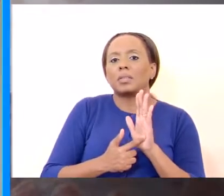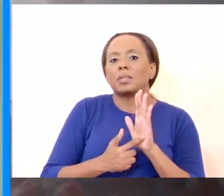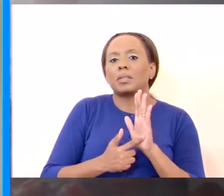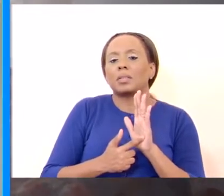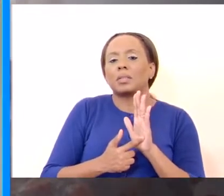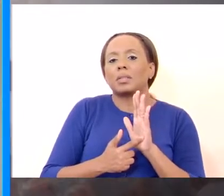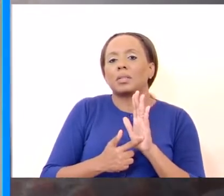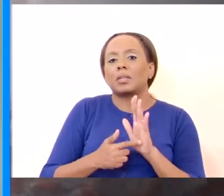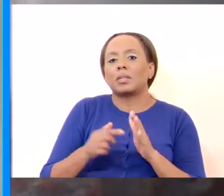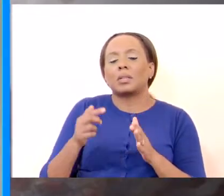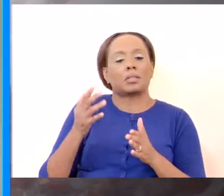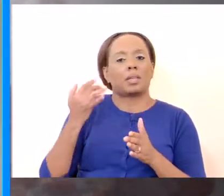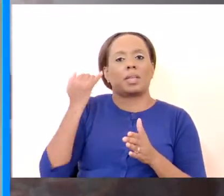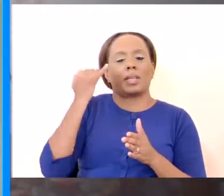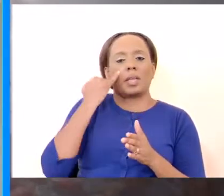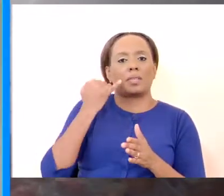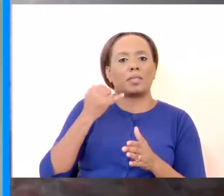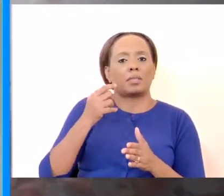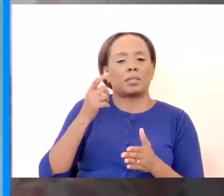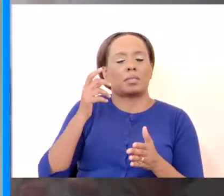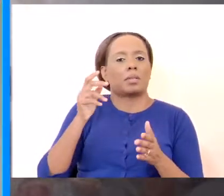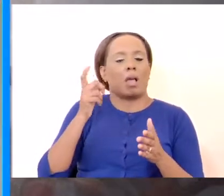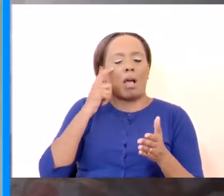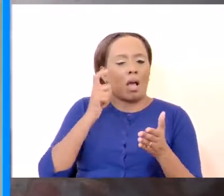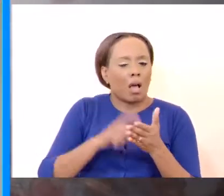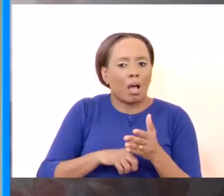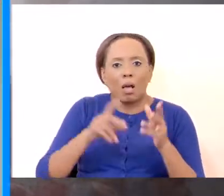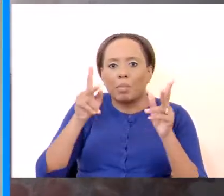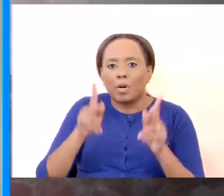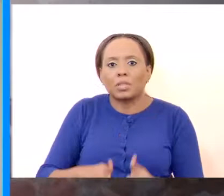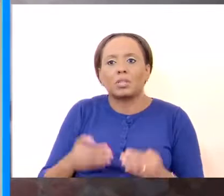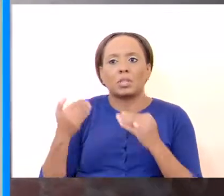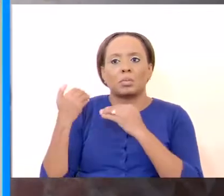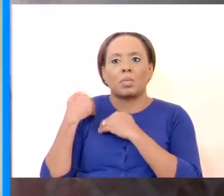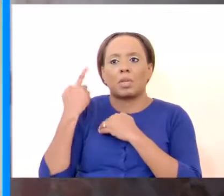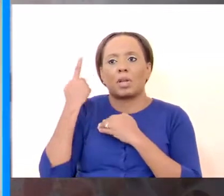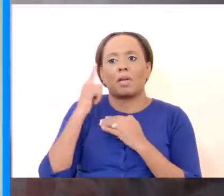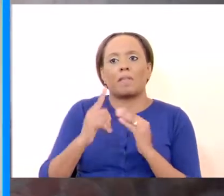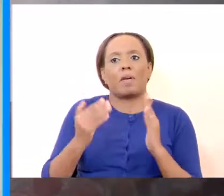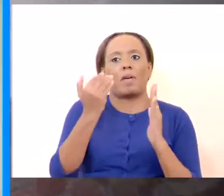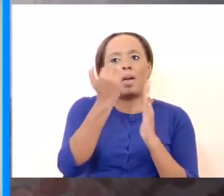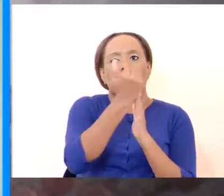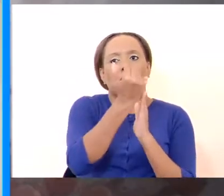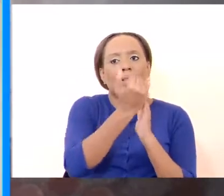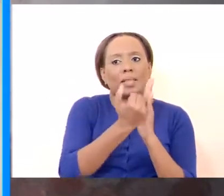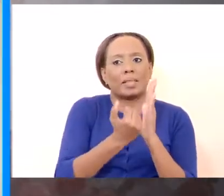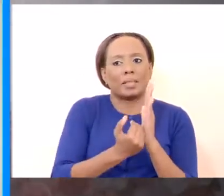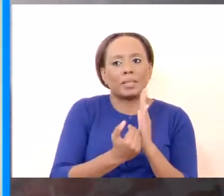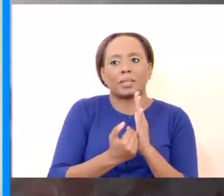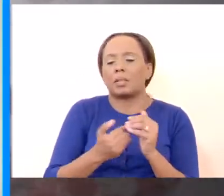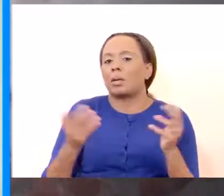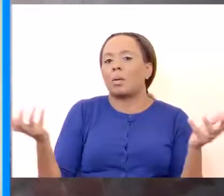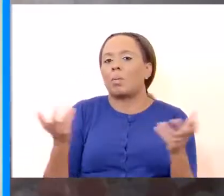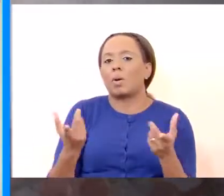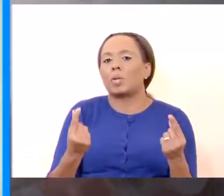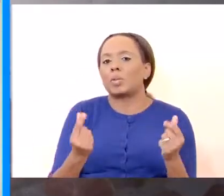was would be for the person that would have put it out there?